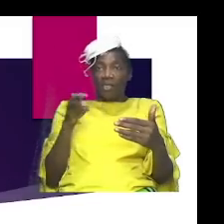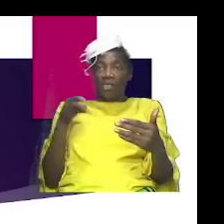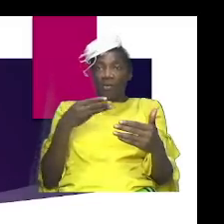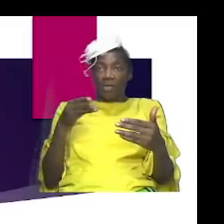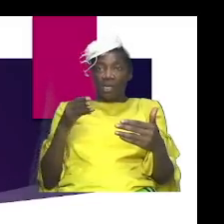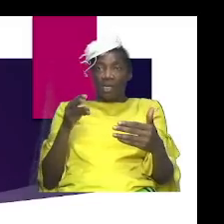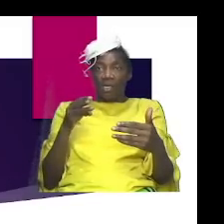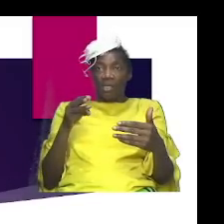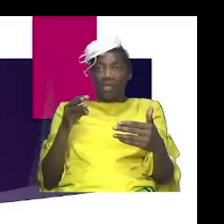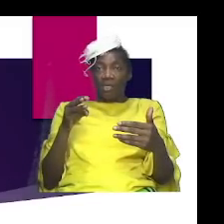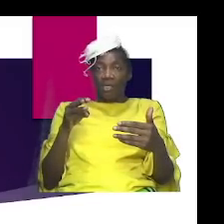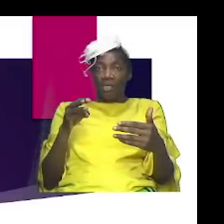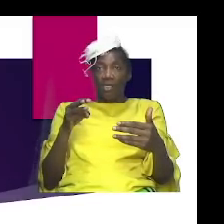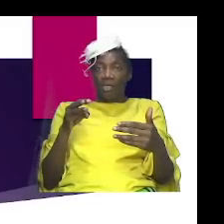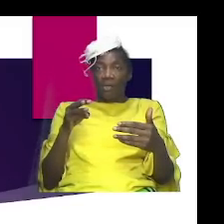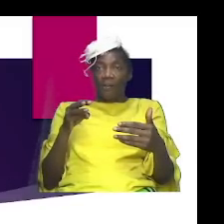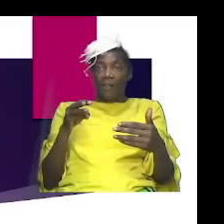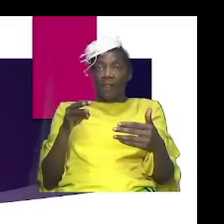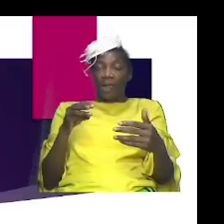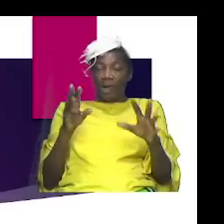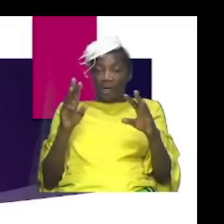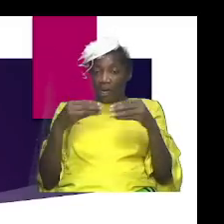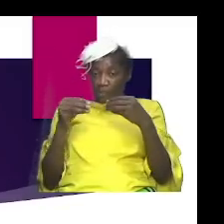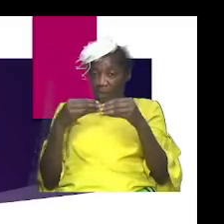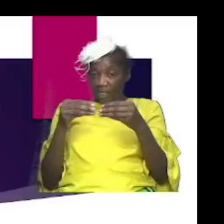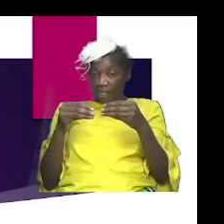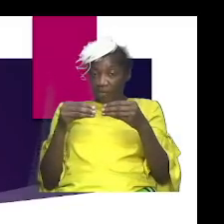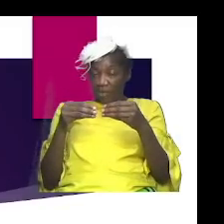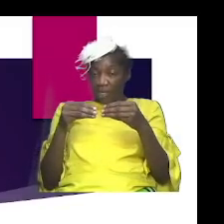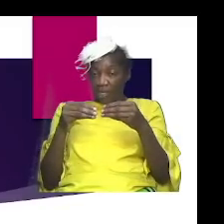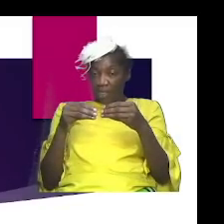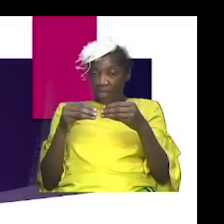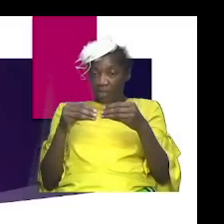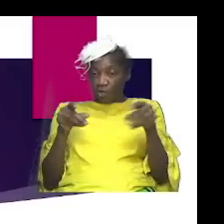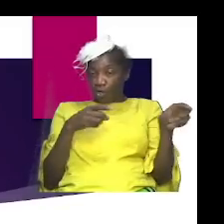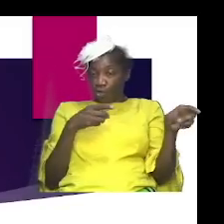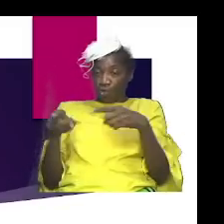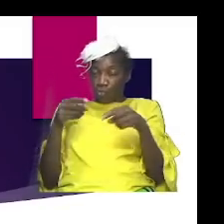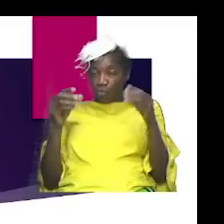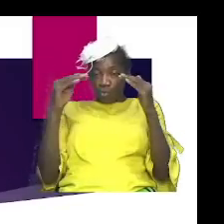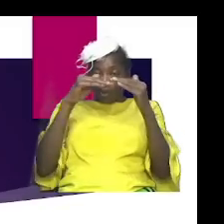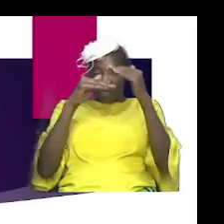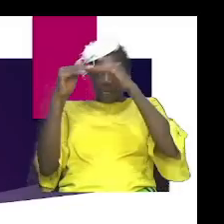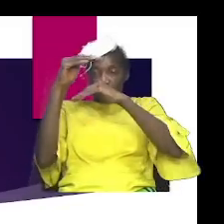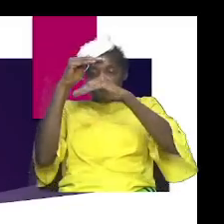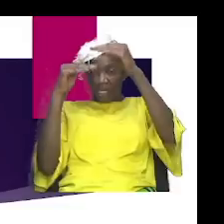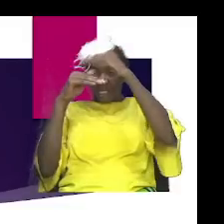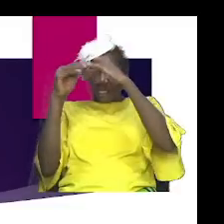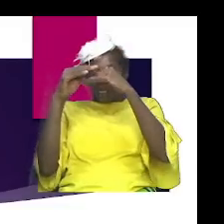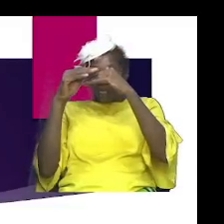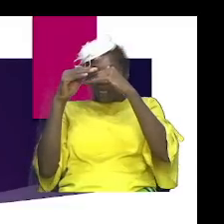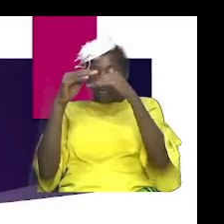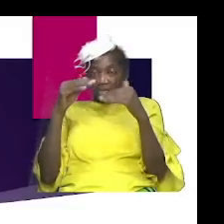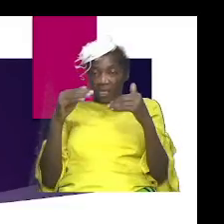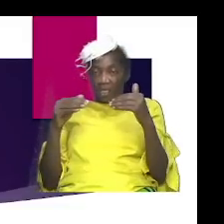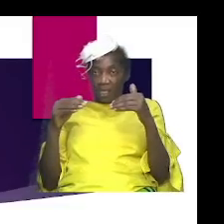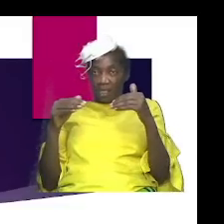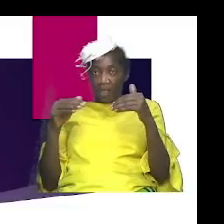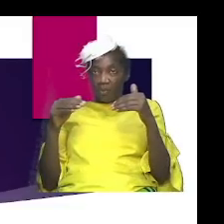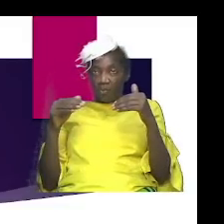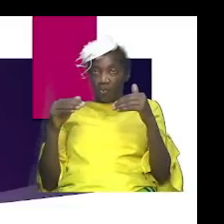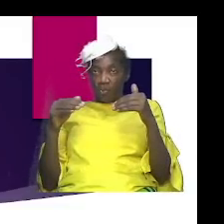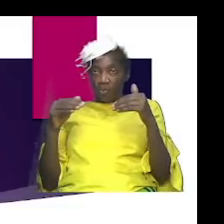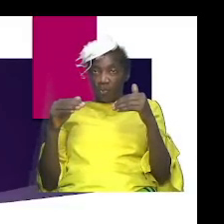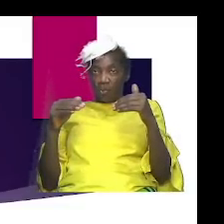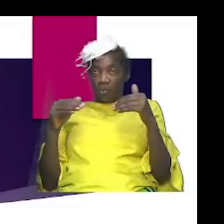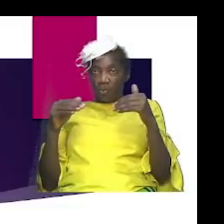with the material that we are going to use to do the building, we must be very careful. So what is happening